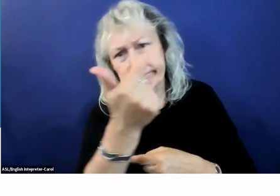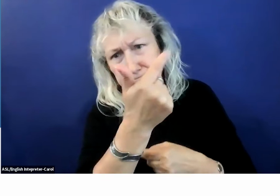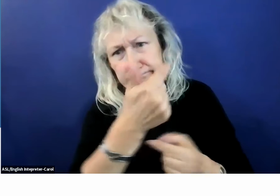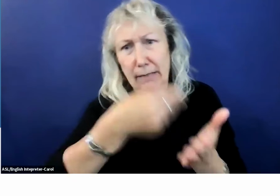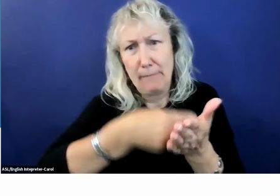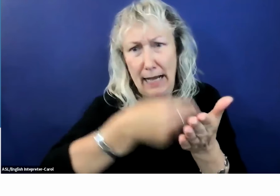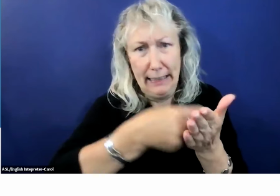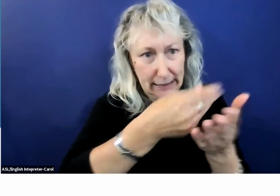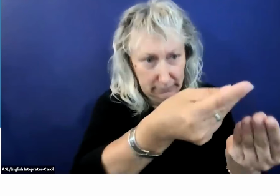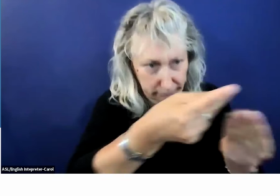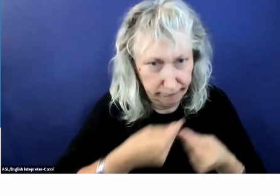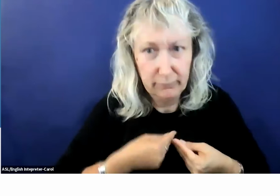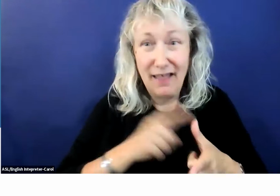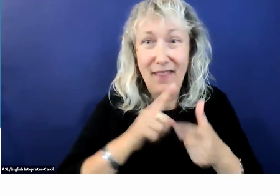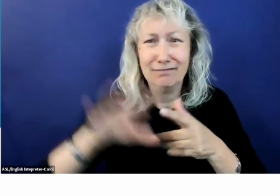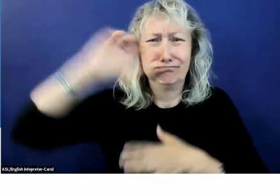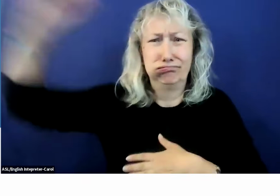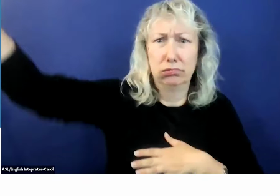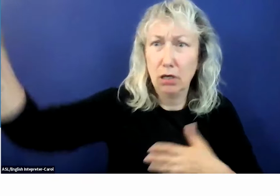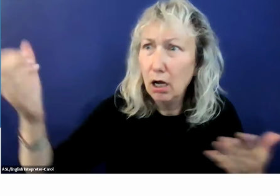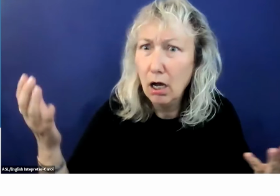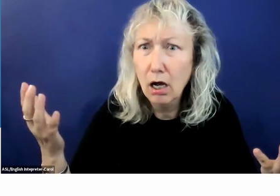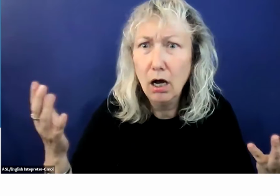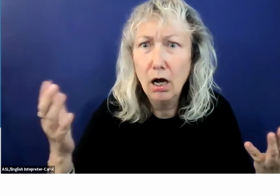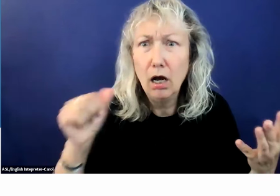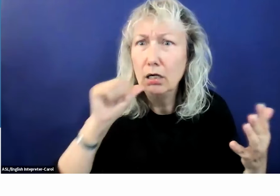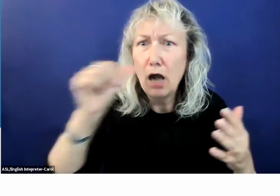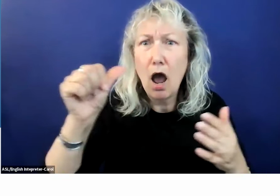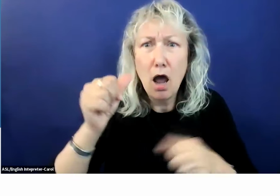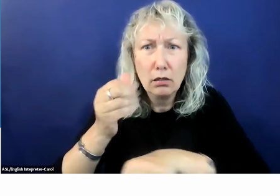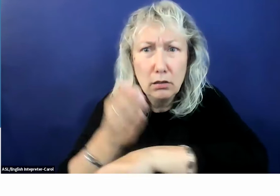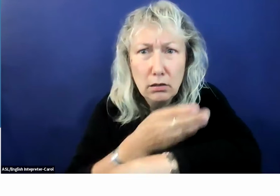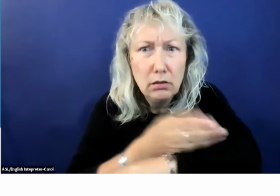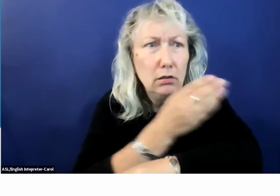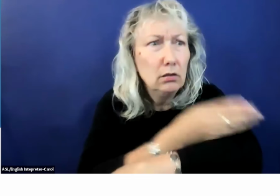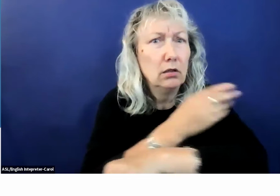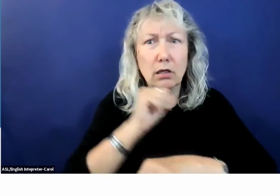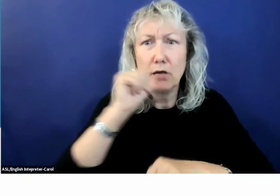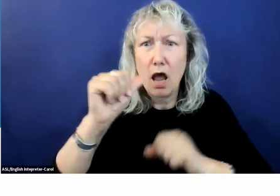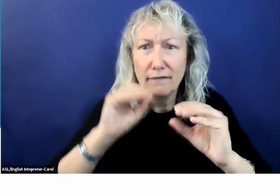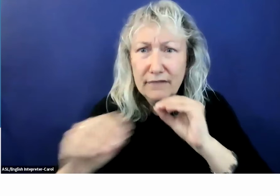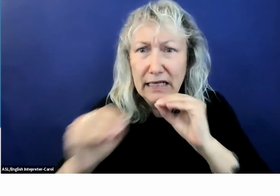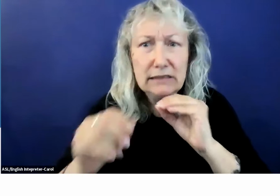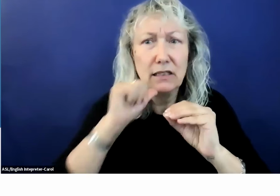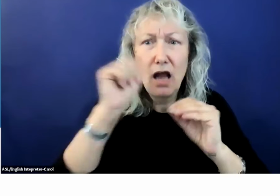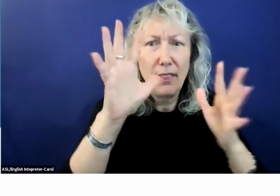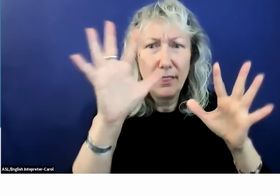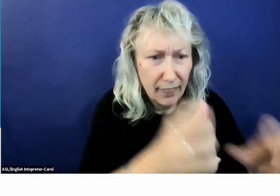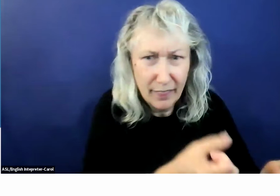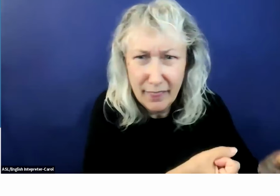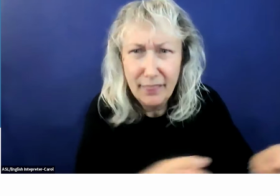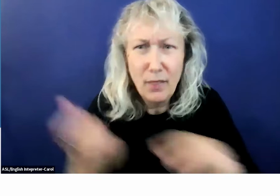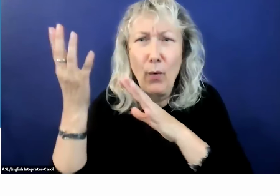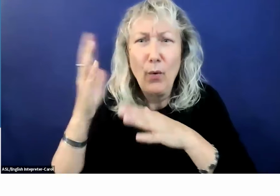and then run, having either not done any of the work or having done poor or incomplete